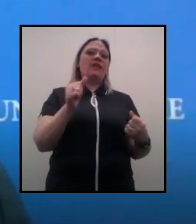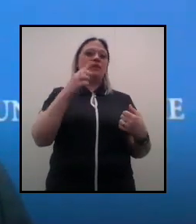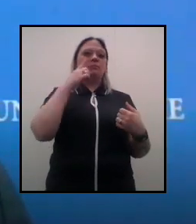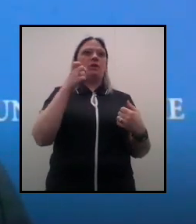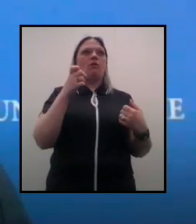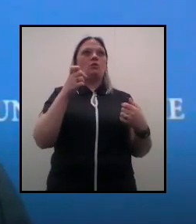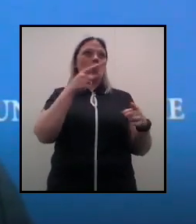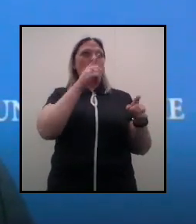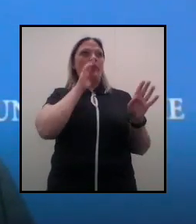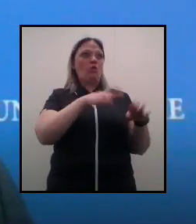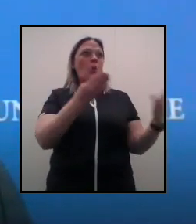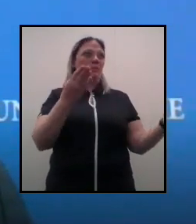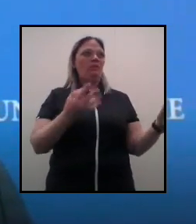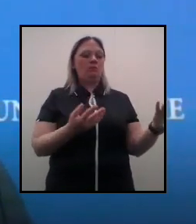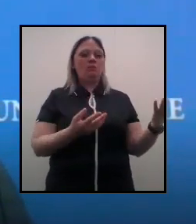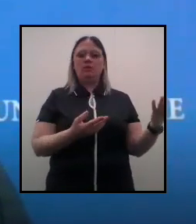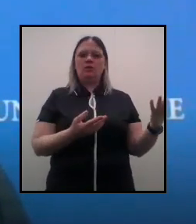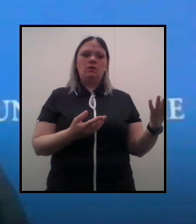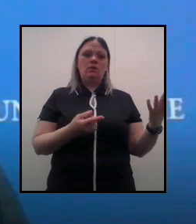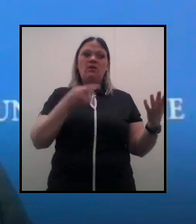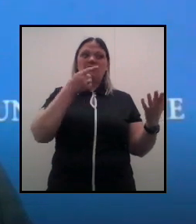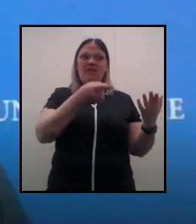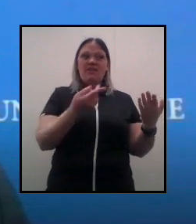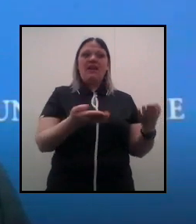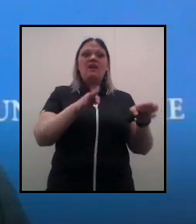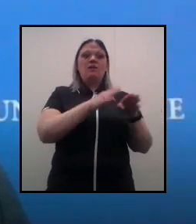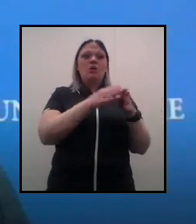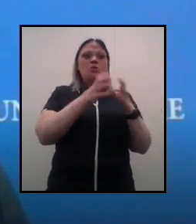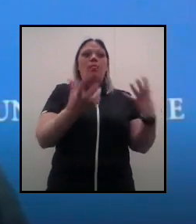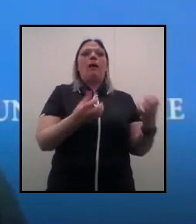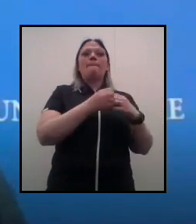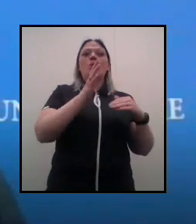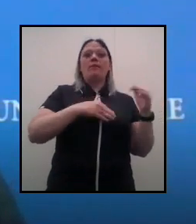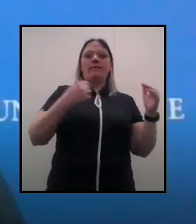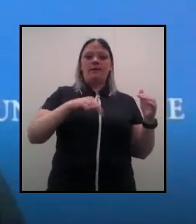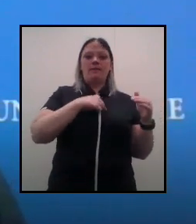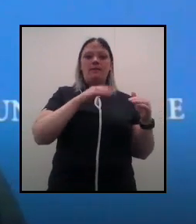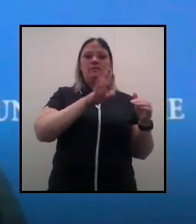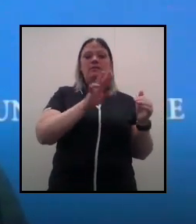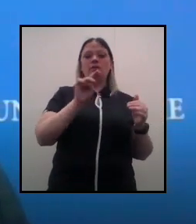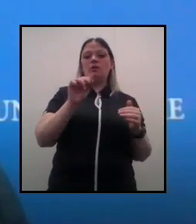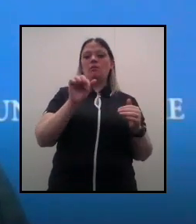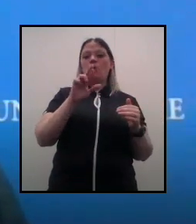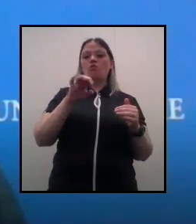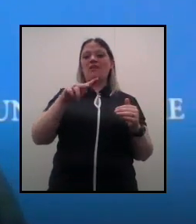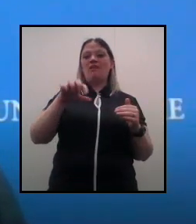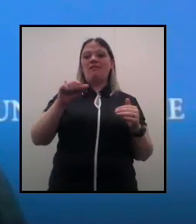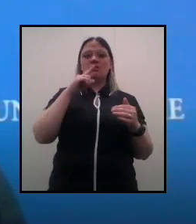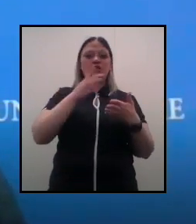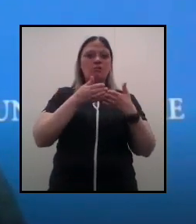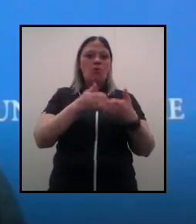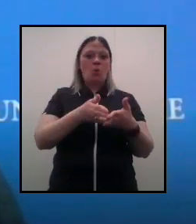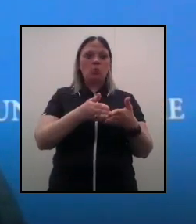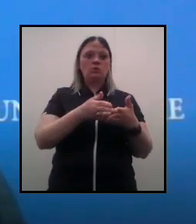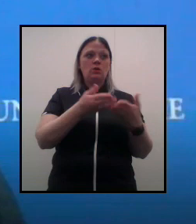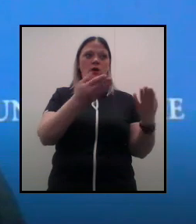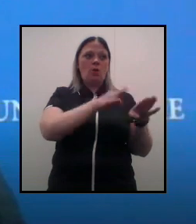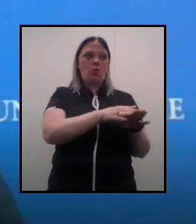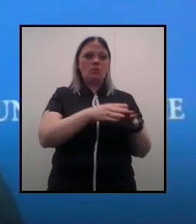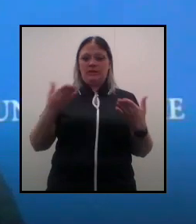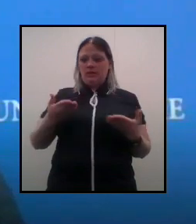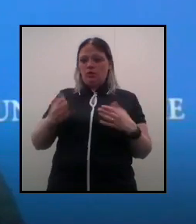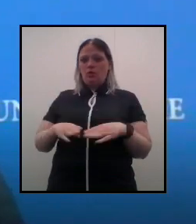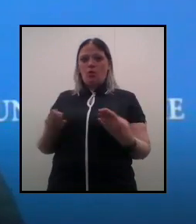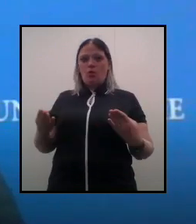they may be open. They've closed a lot more than we've closed. Their marinas are closed. The marinas technically are open here now. Their